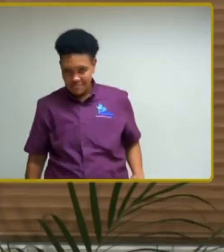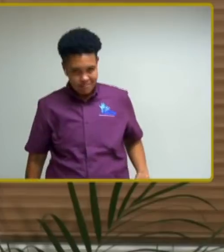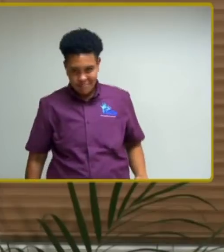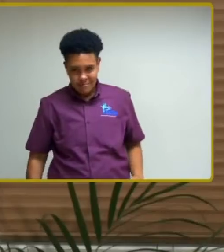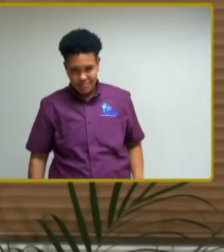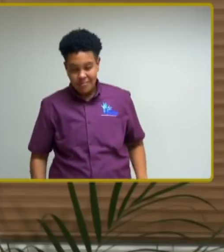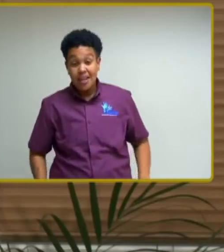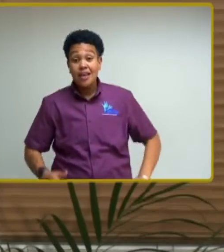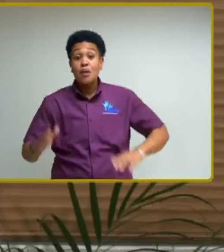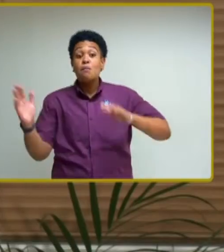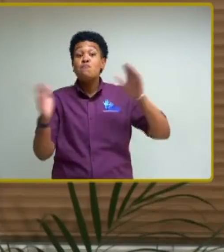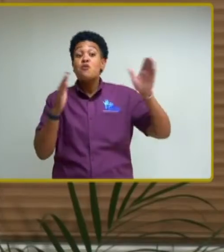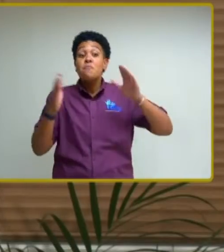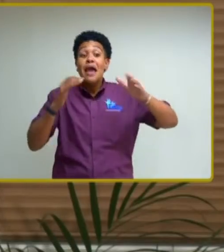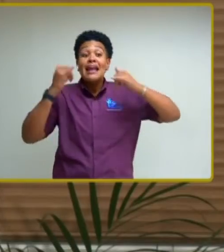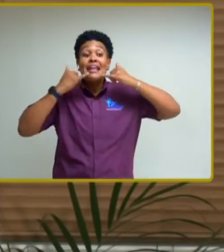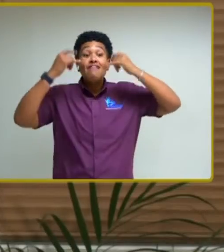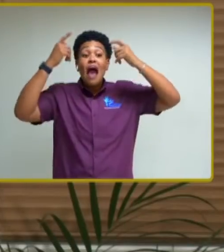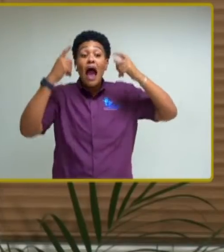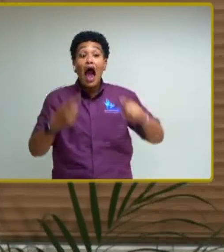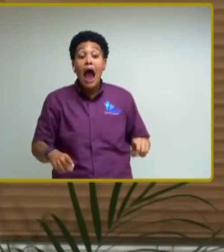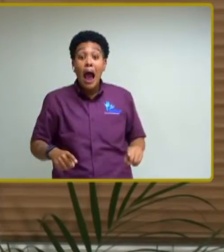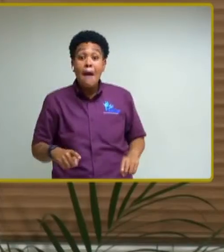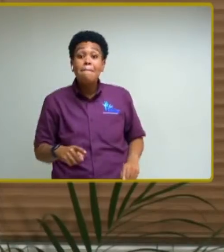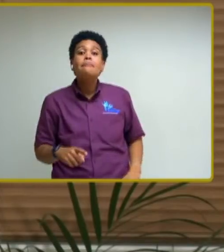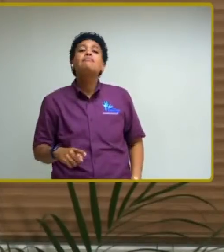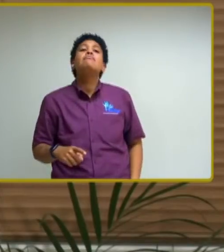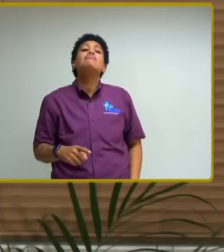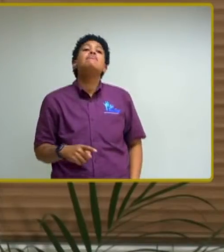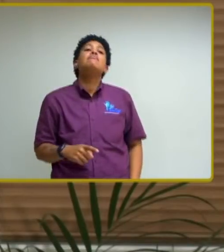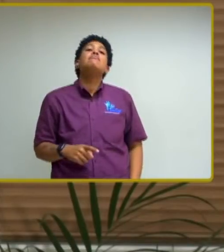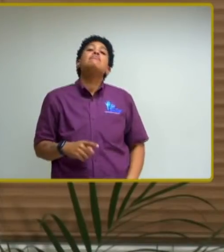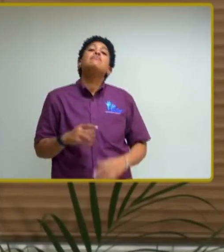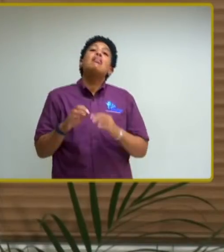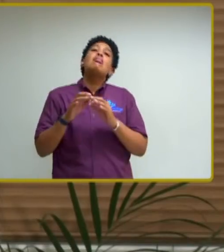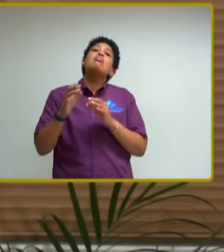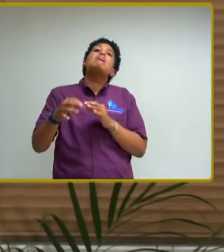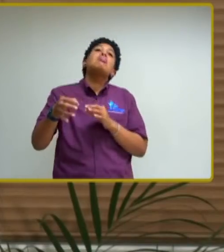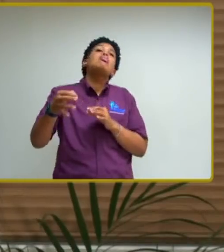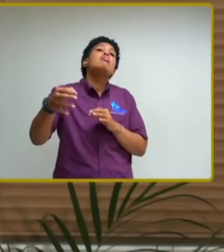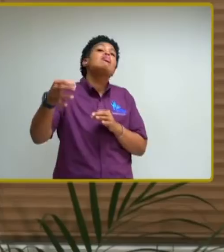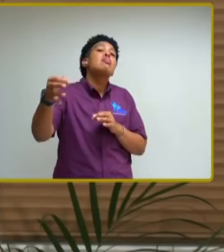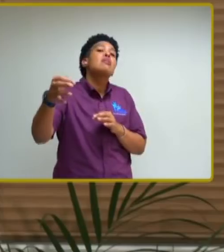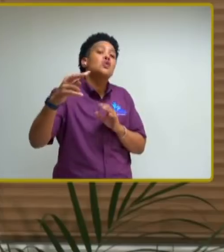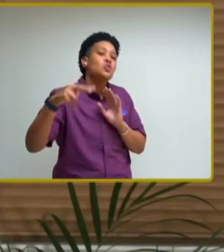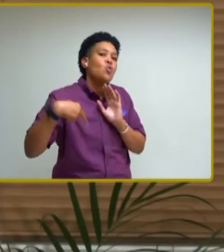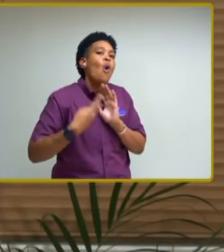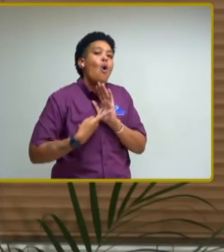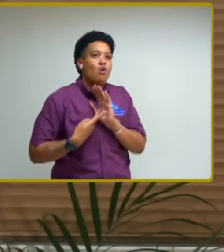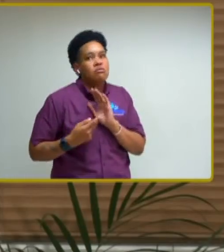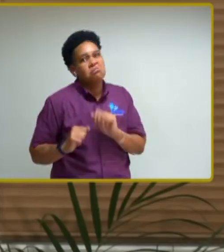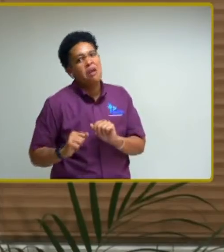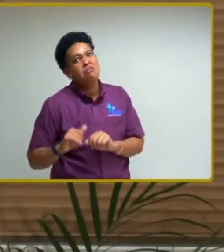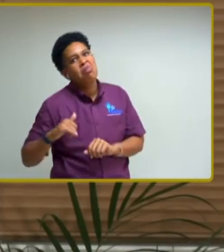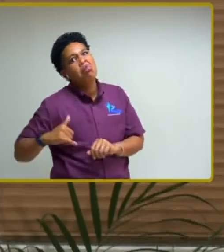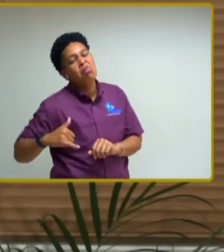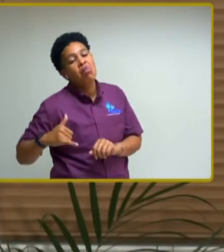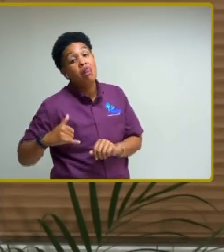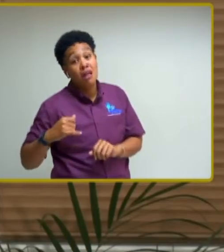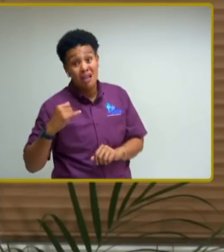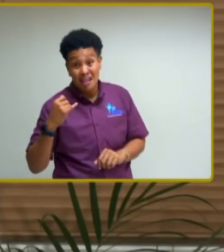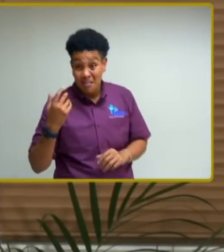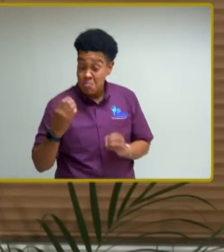prepared if it happens for some delays, and where instructions are given, we encourage you to follow